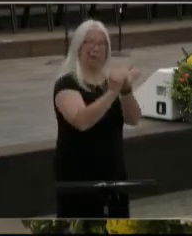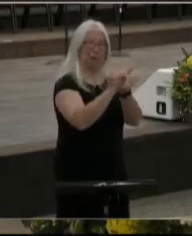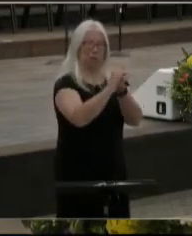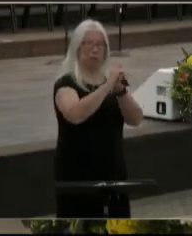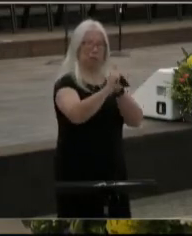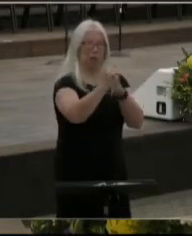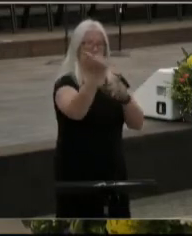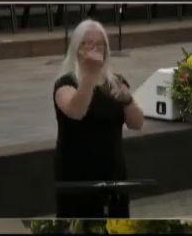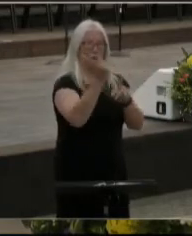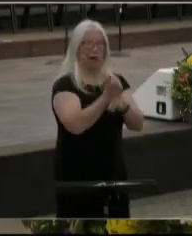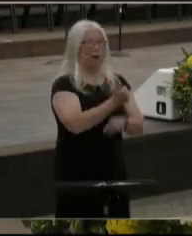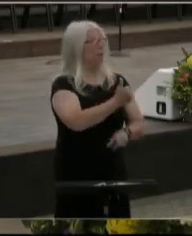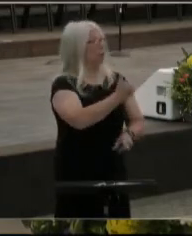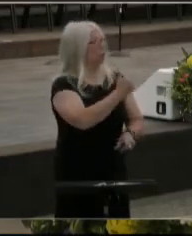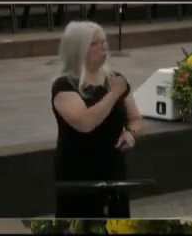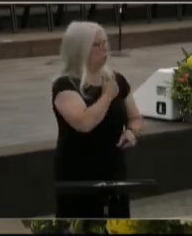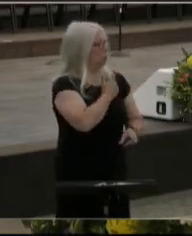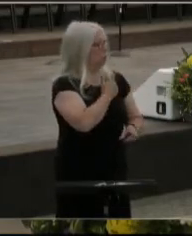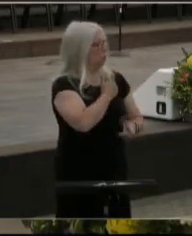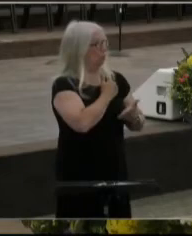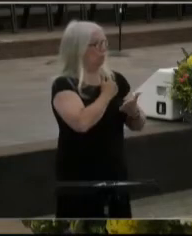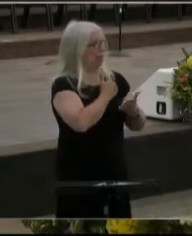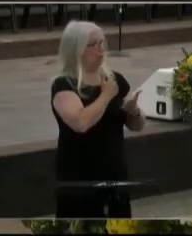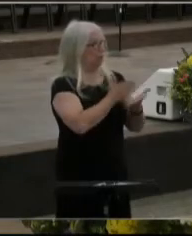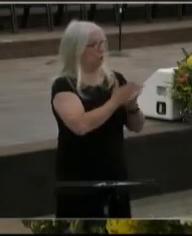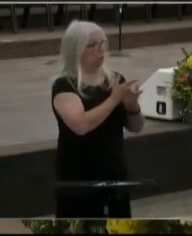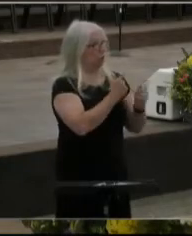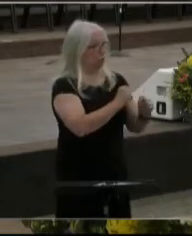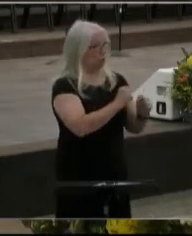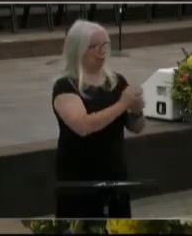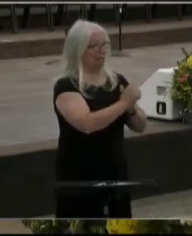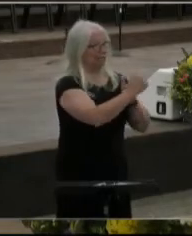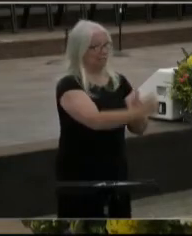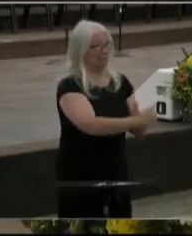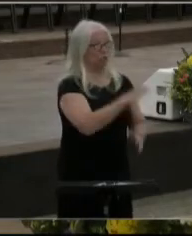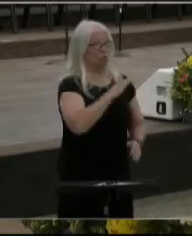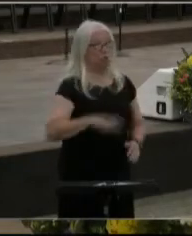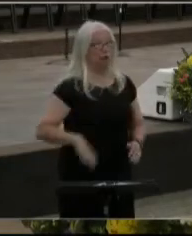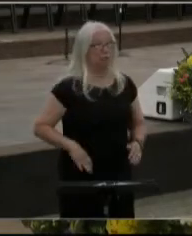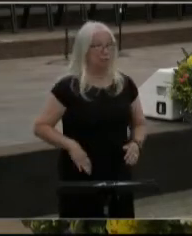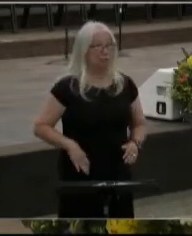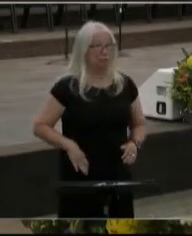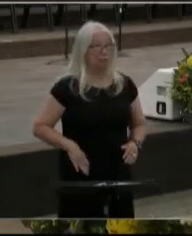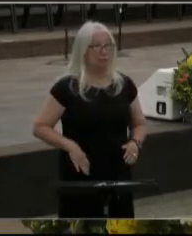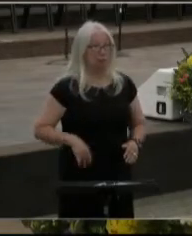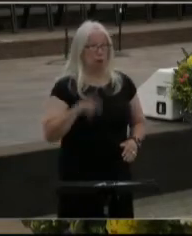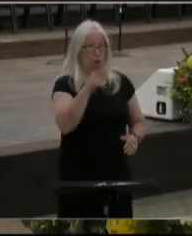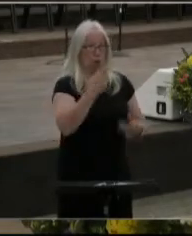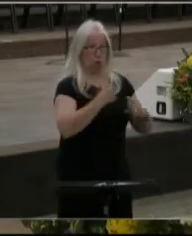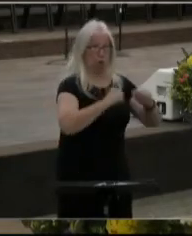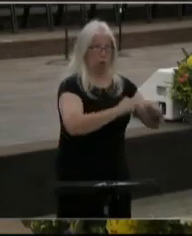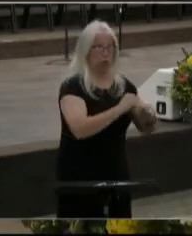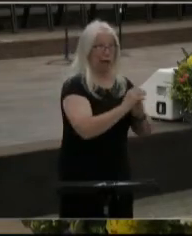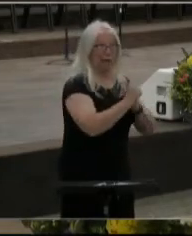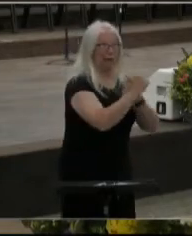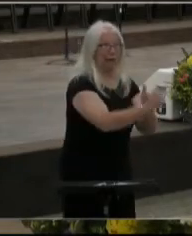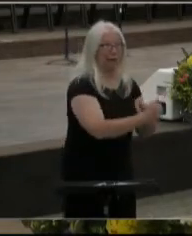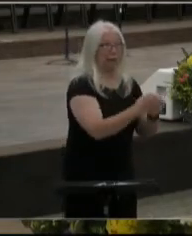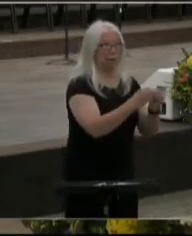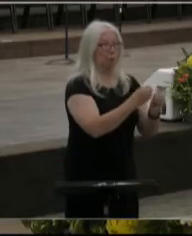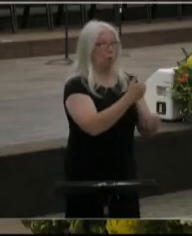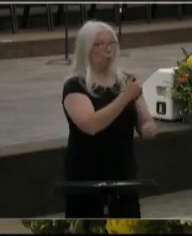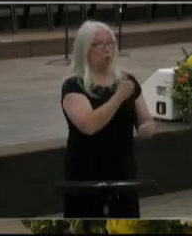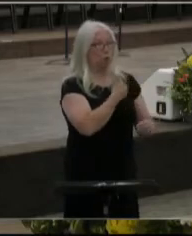$1,000 for every soul that you earnestly try to lead to Christ. Would you try to lead more souls